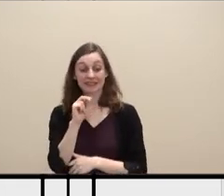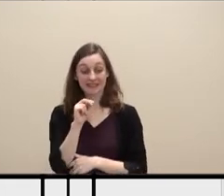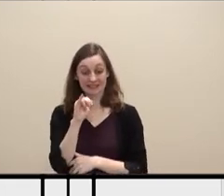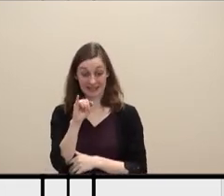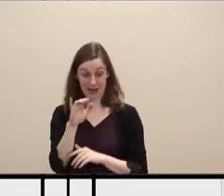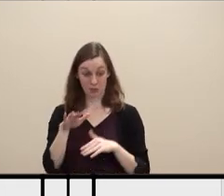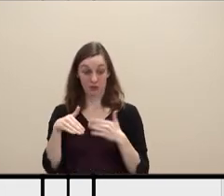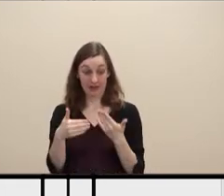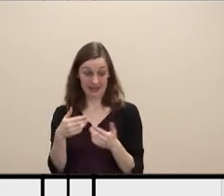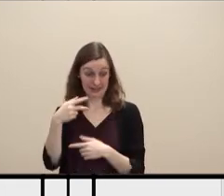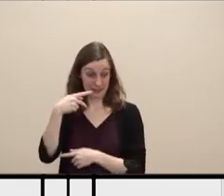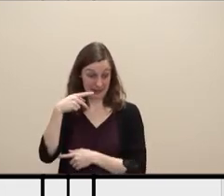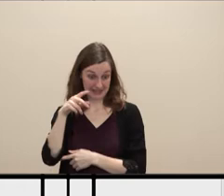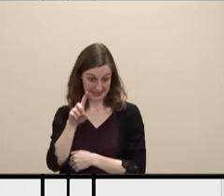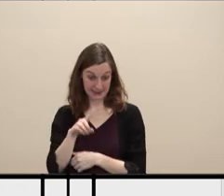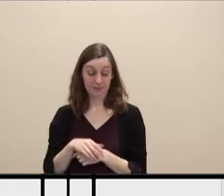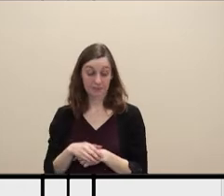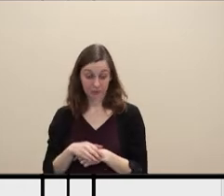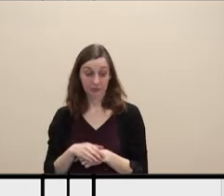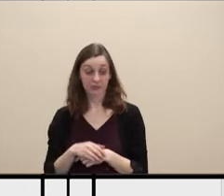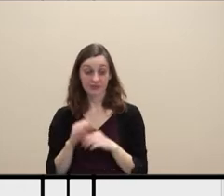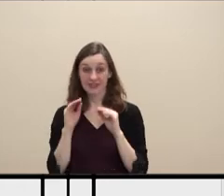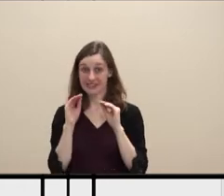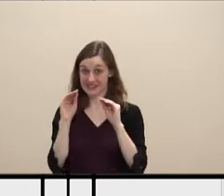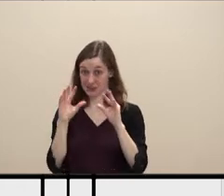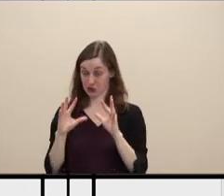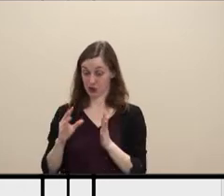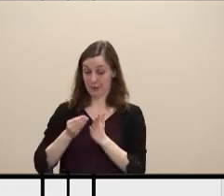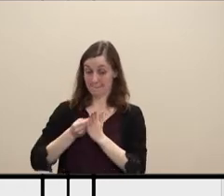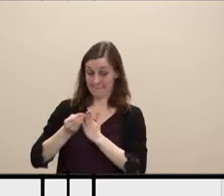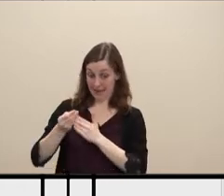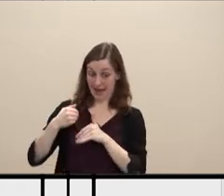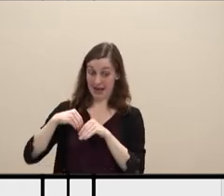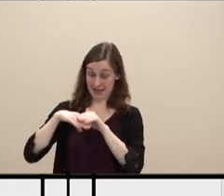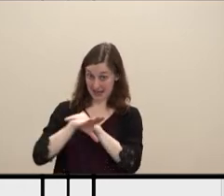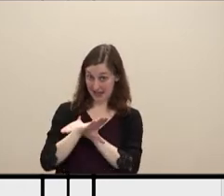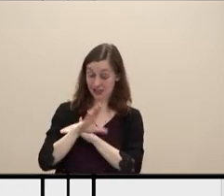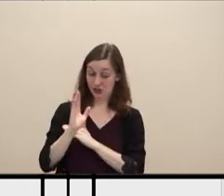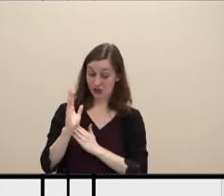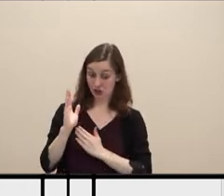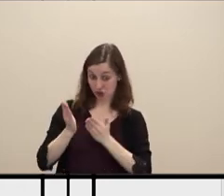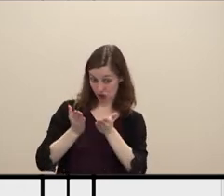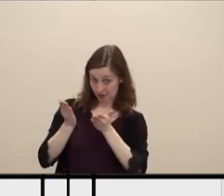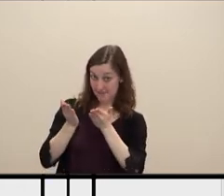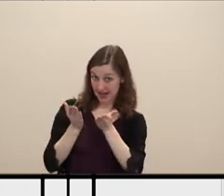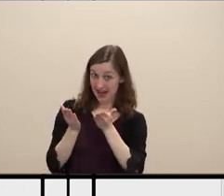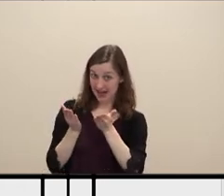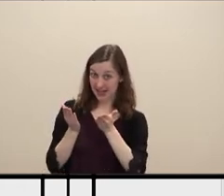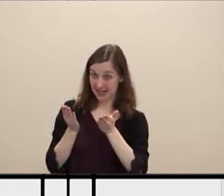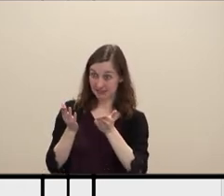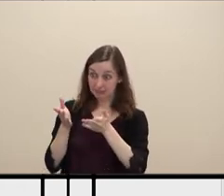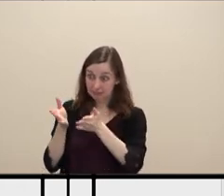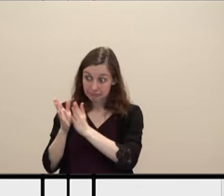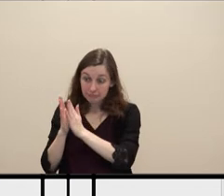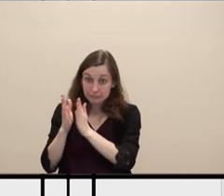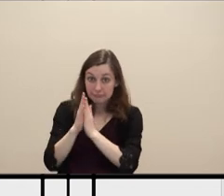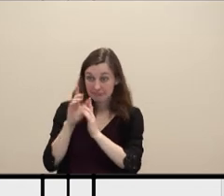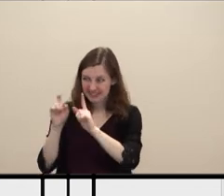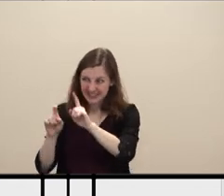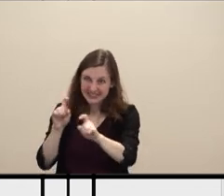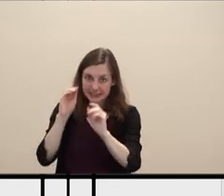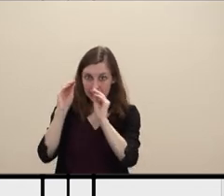PD. We just launched a teacher buy-in survey. We'll be doing this every year. We think that's important to get teacher